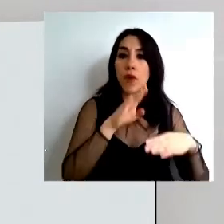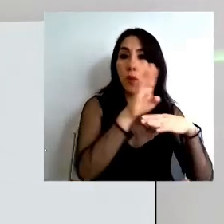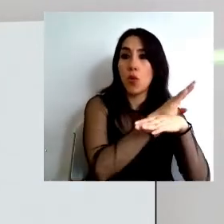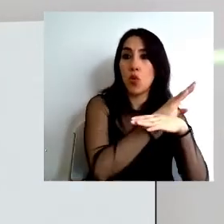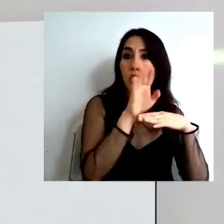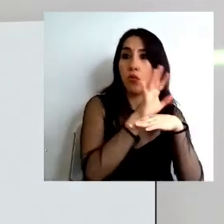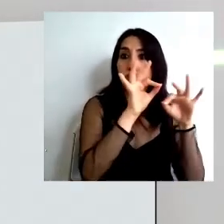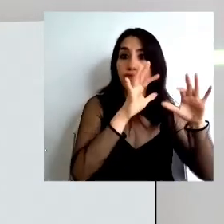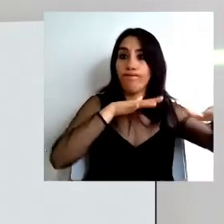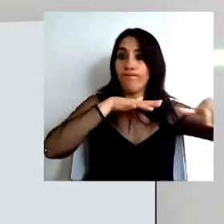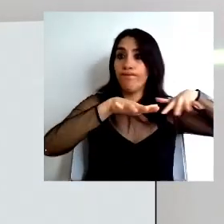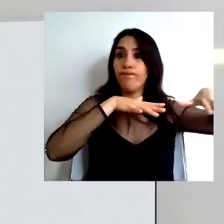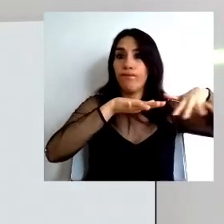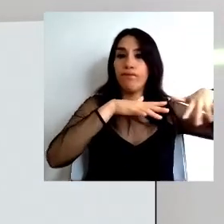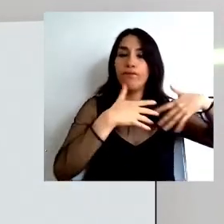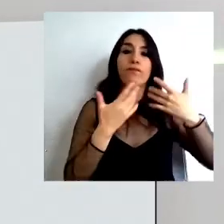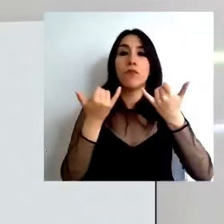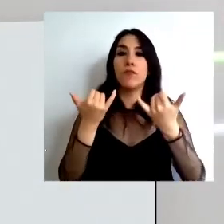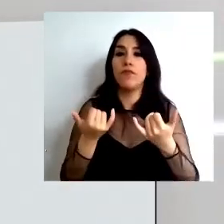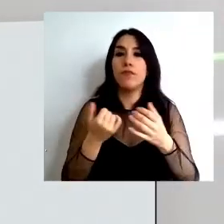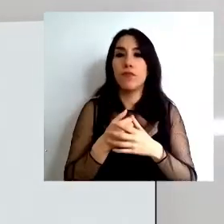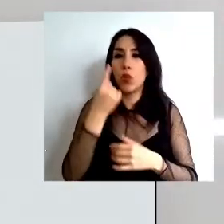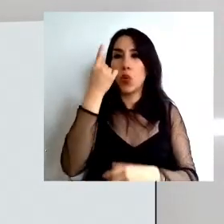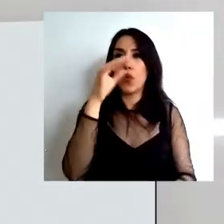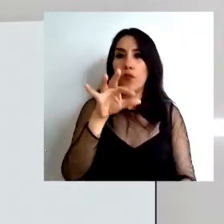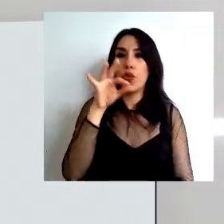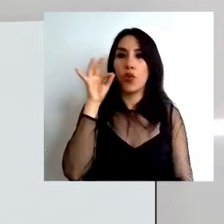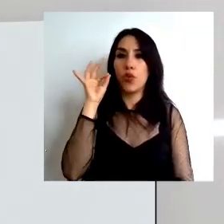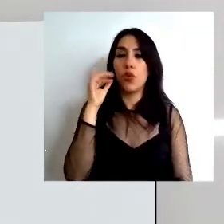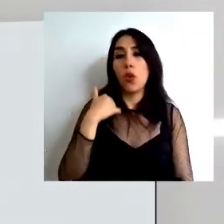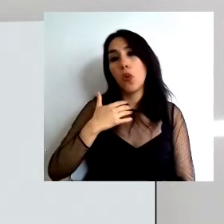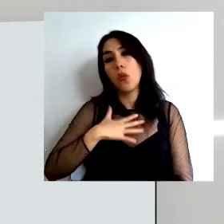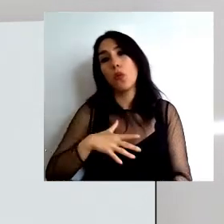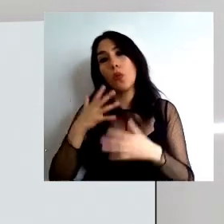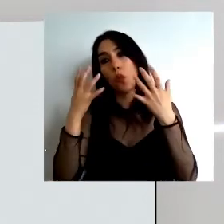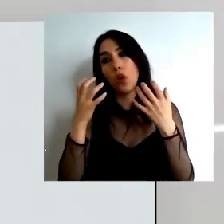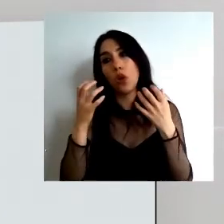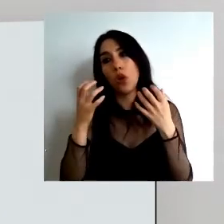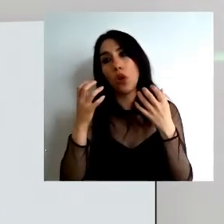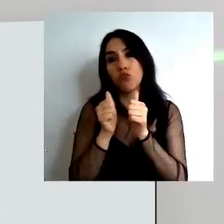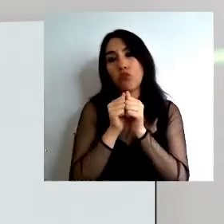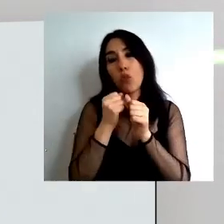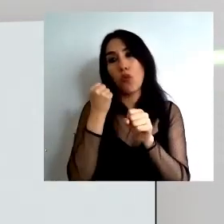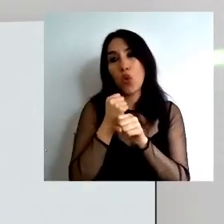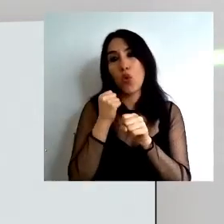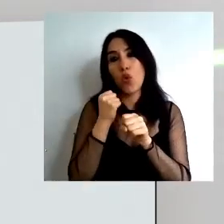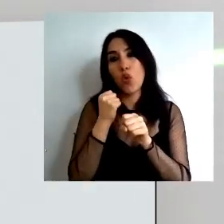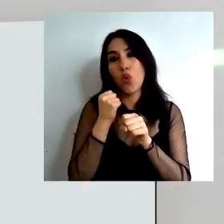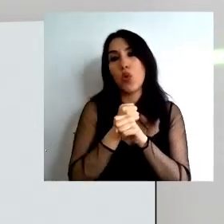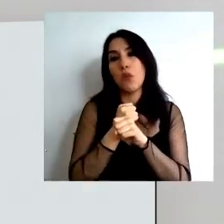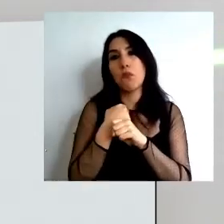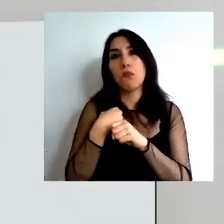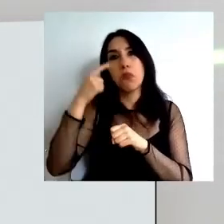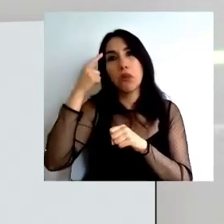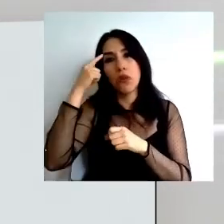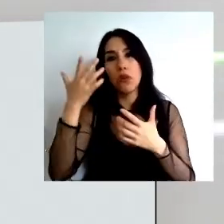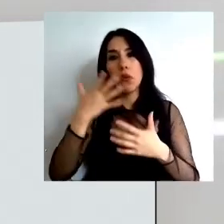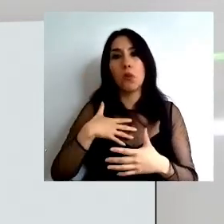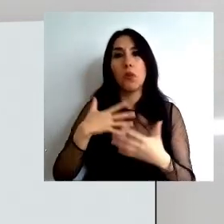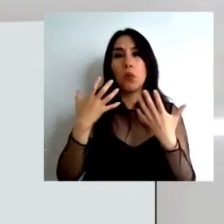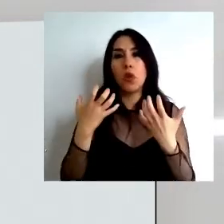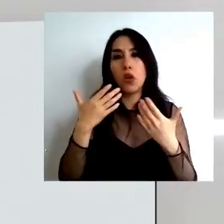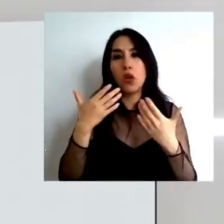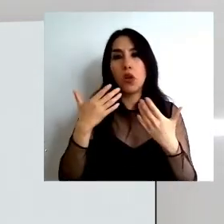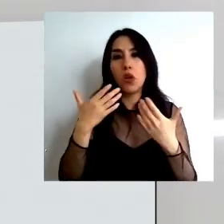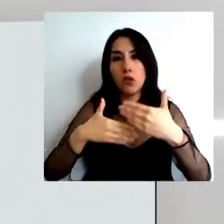5 years, or what can we do to scale up our impact? And we have always to look for the next step. And sometimes